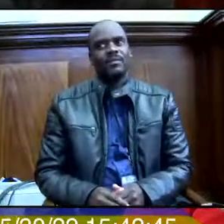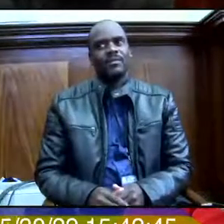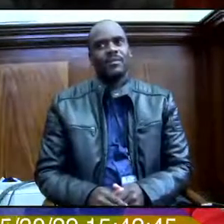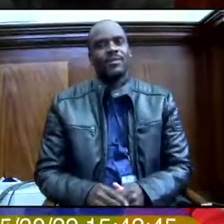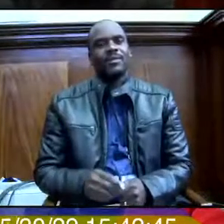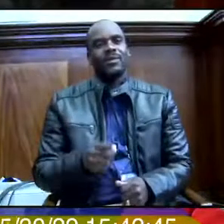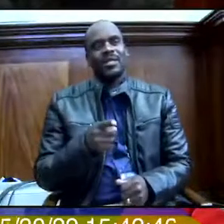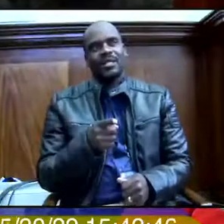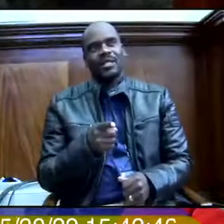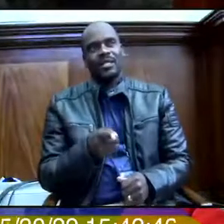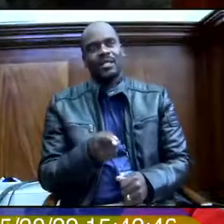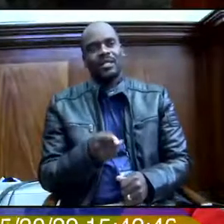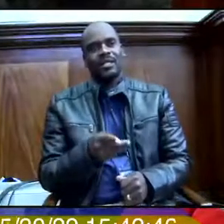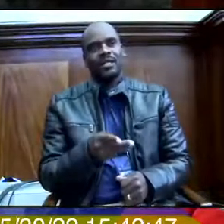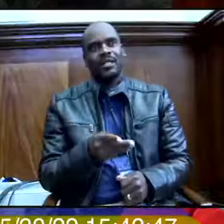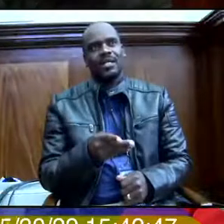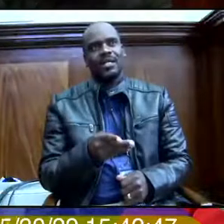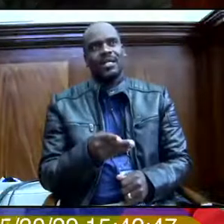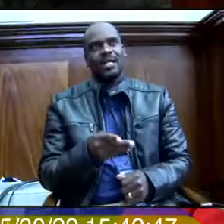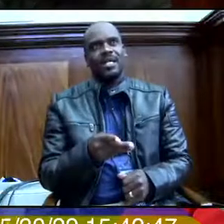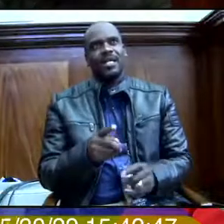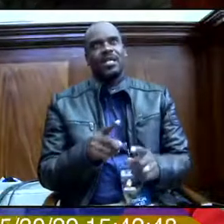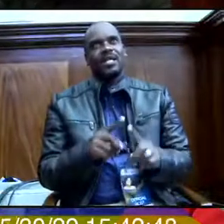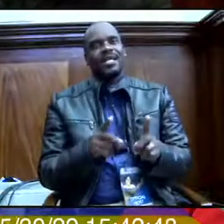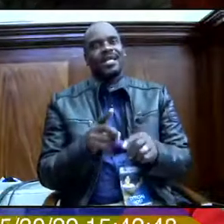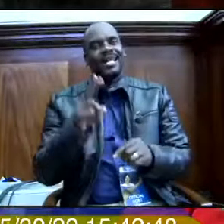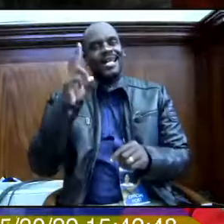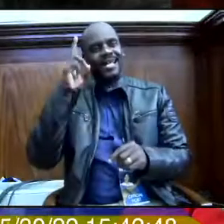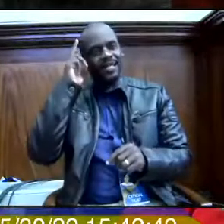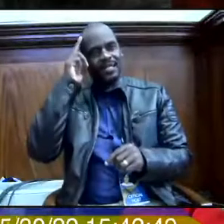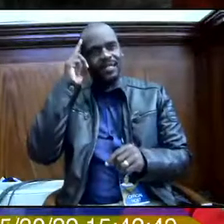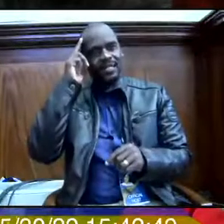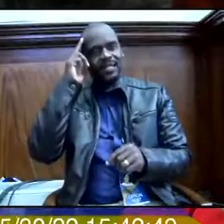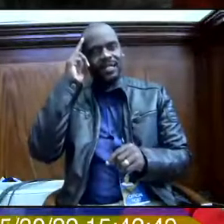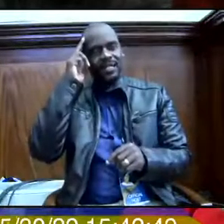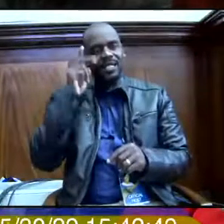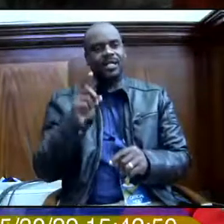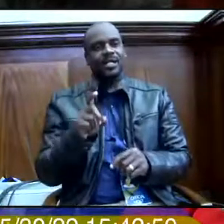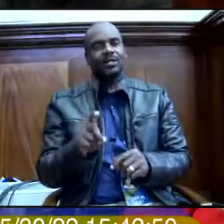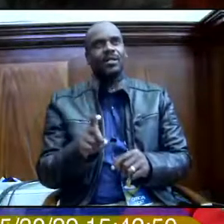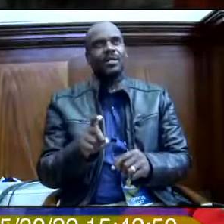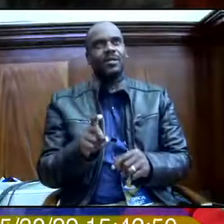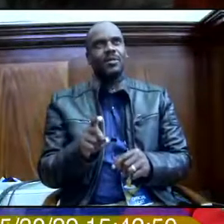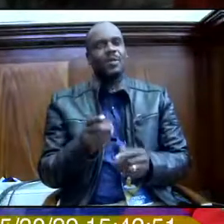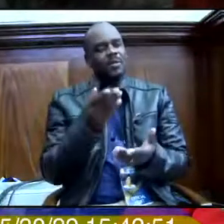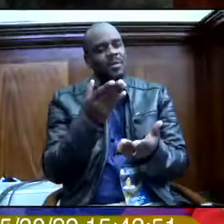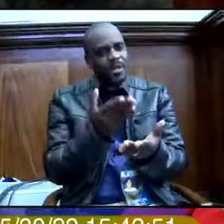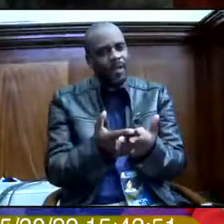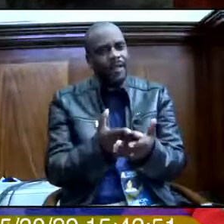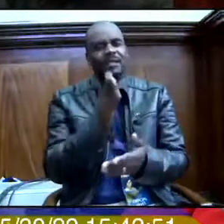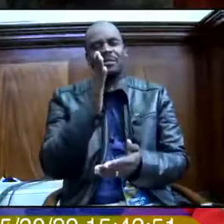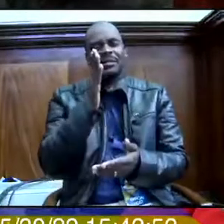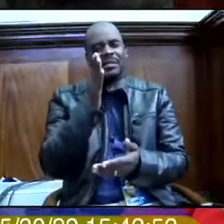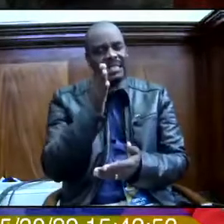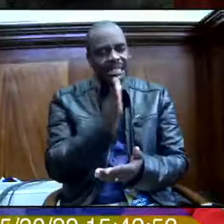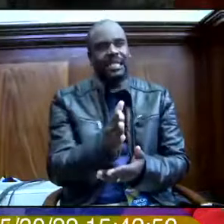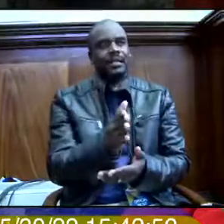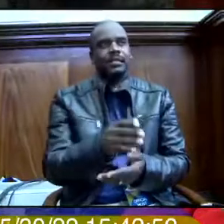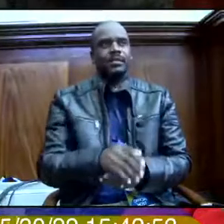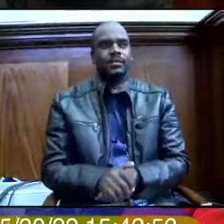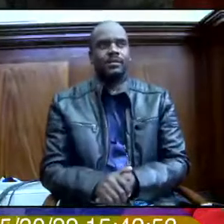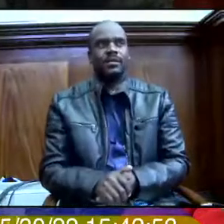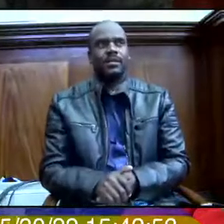negative but here i think we need to put the facts straight the